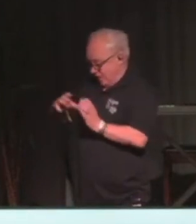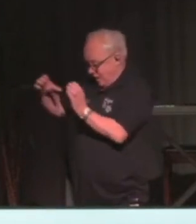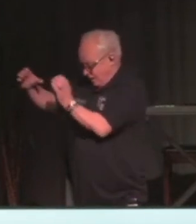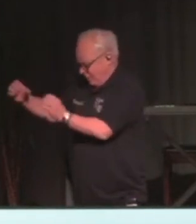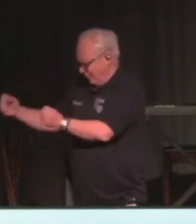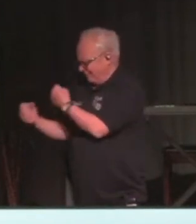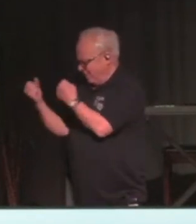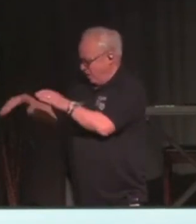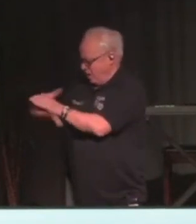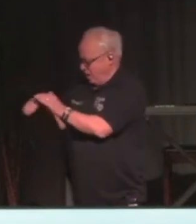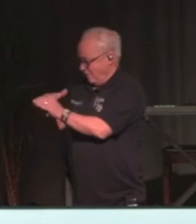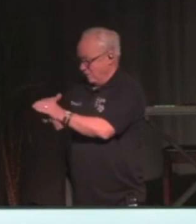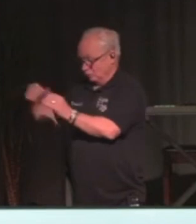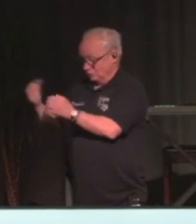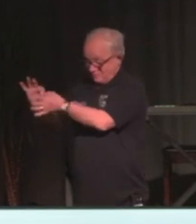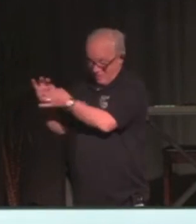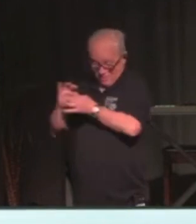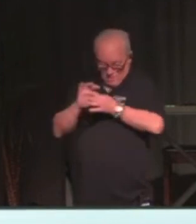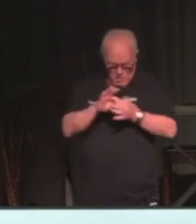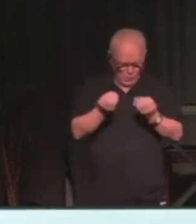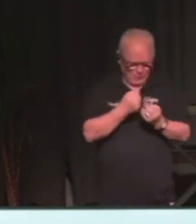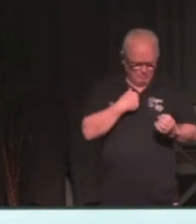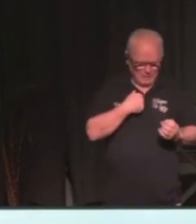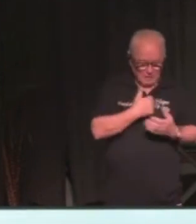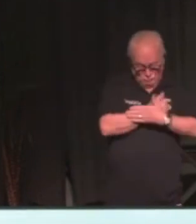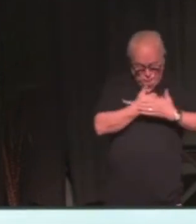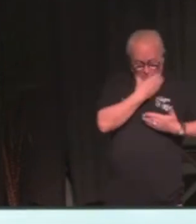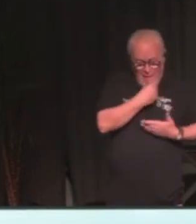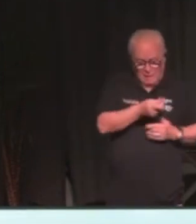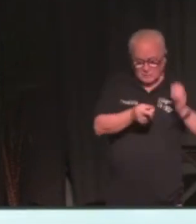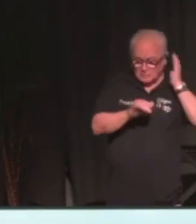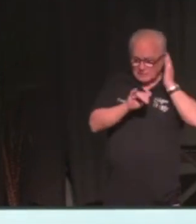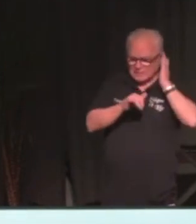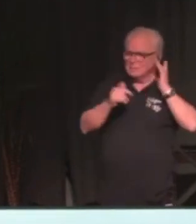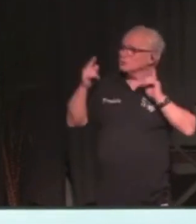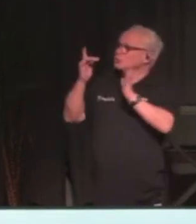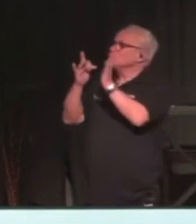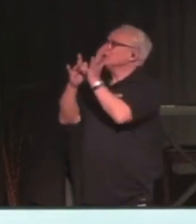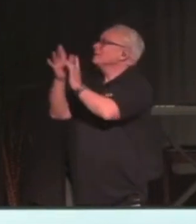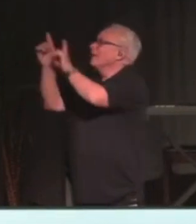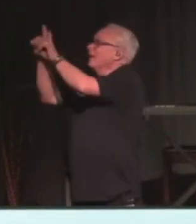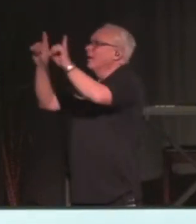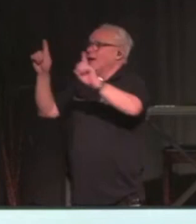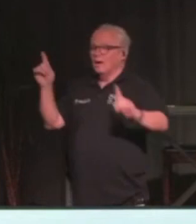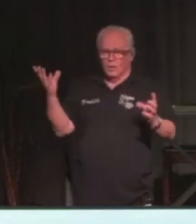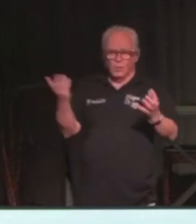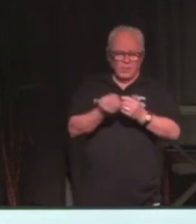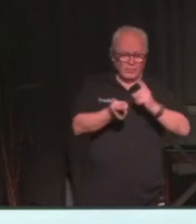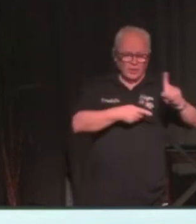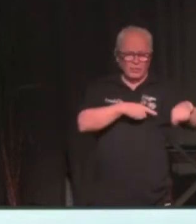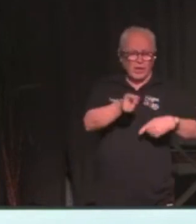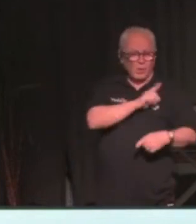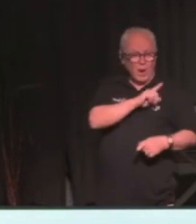the power that should have come with his being of God. And he did come with authority because he said yes